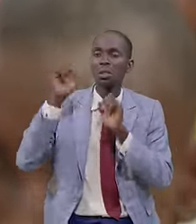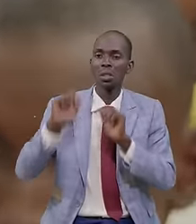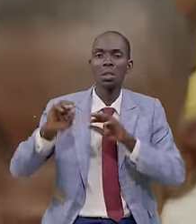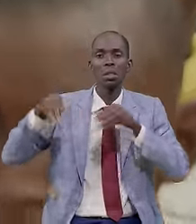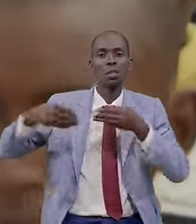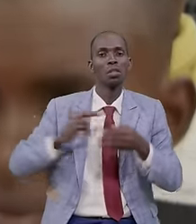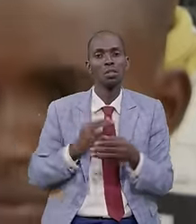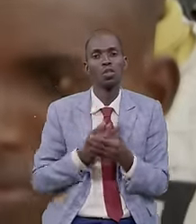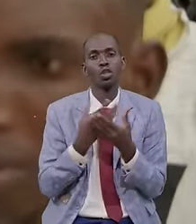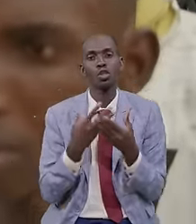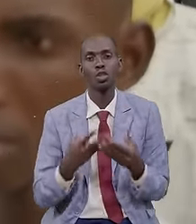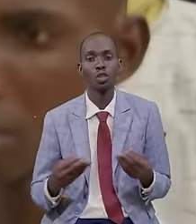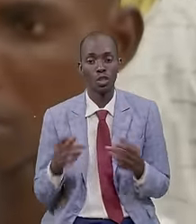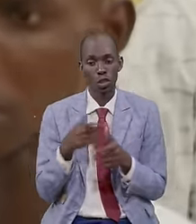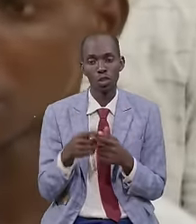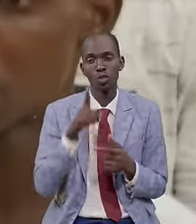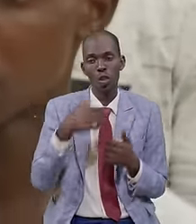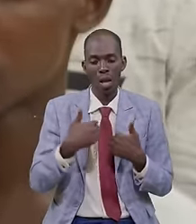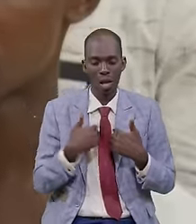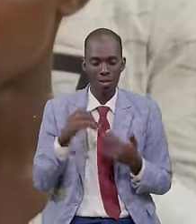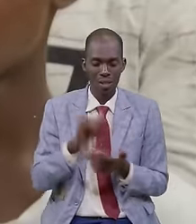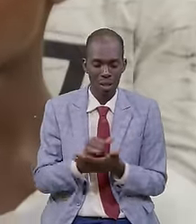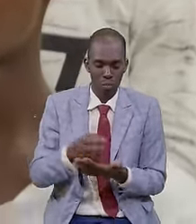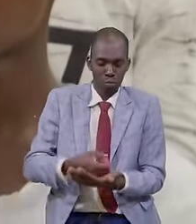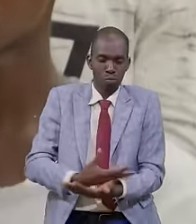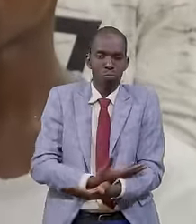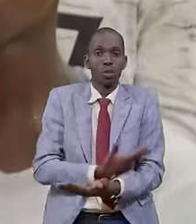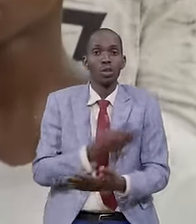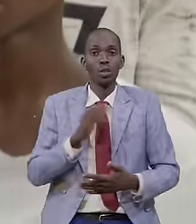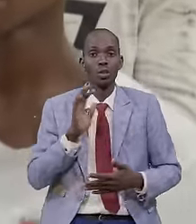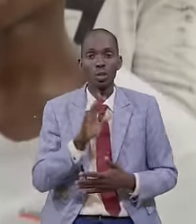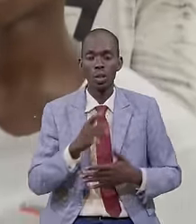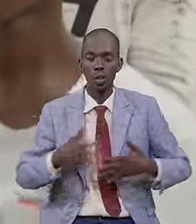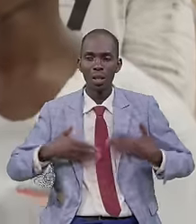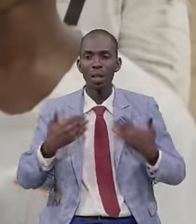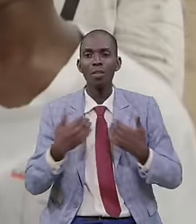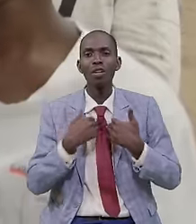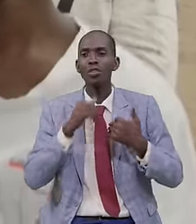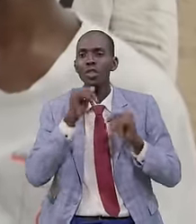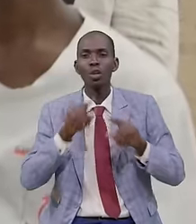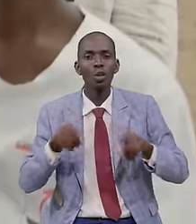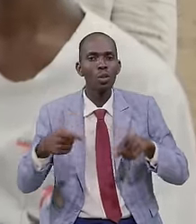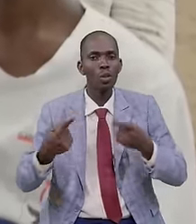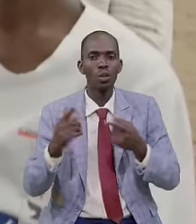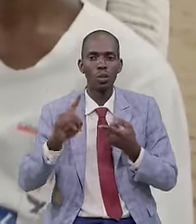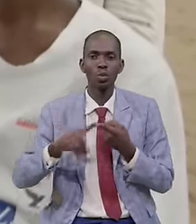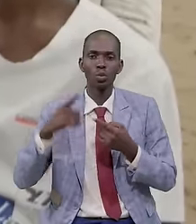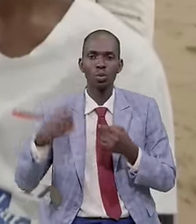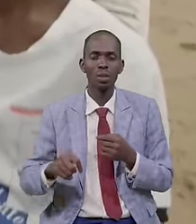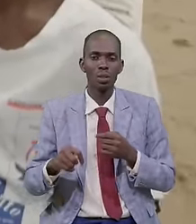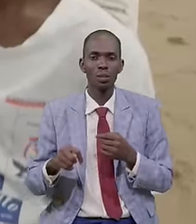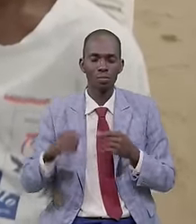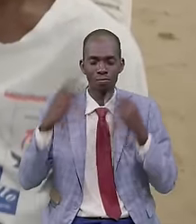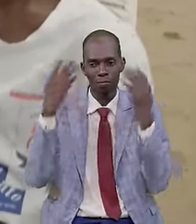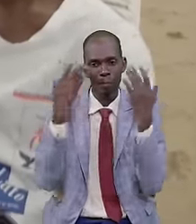have the inspiration. Your life has not gone into the drain, into darkness, that